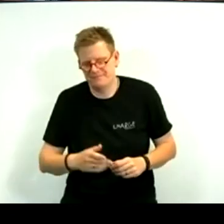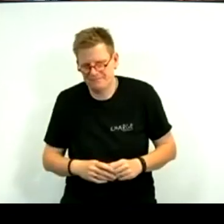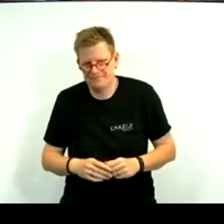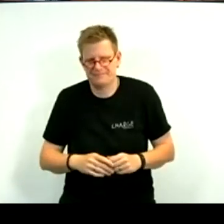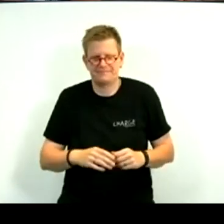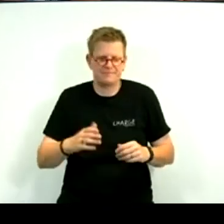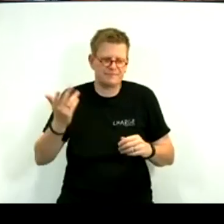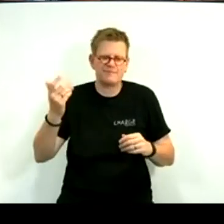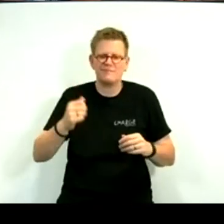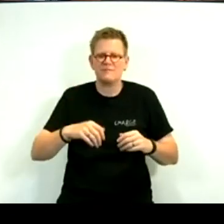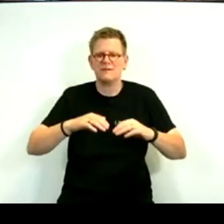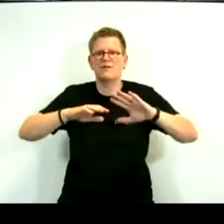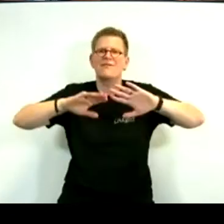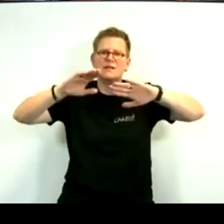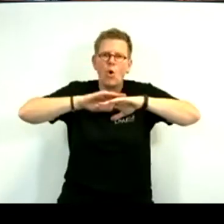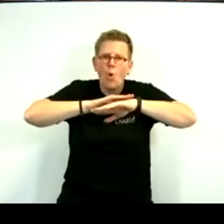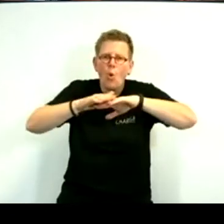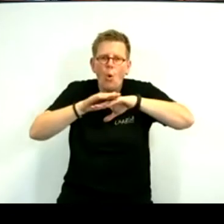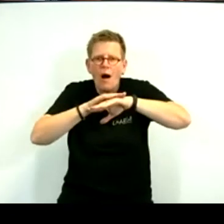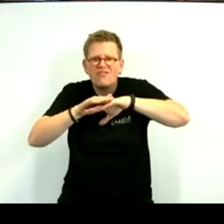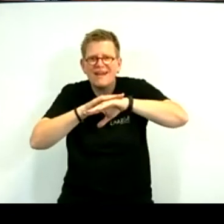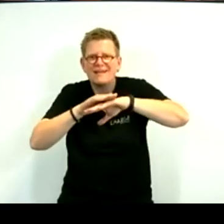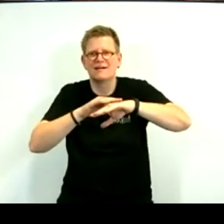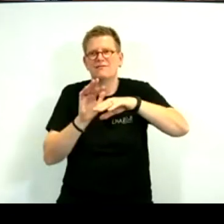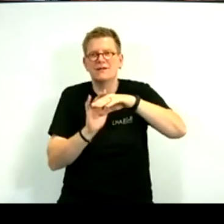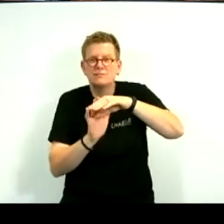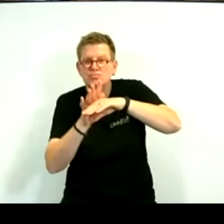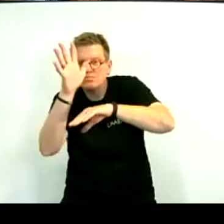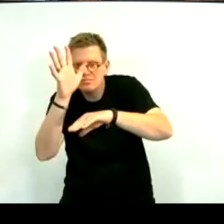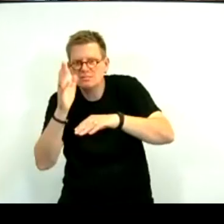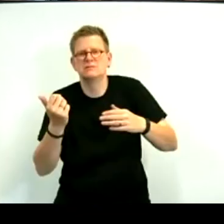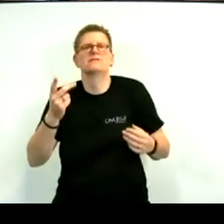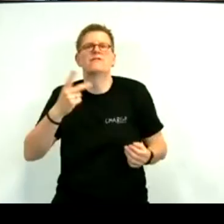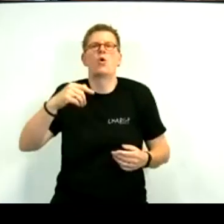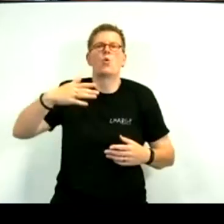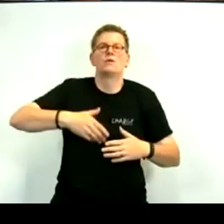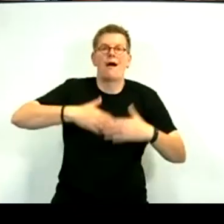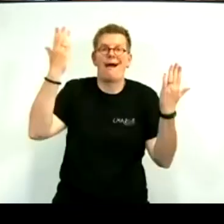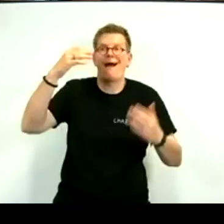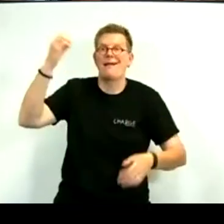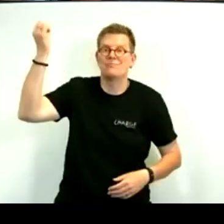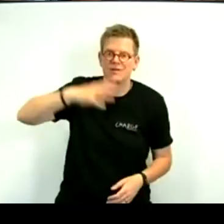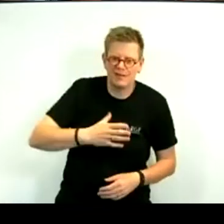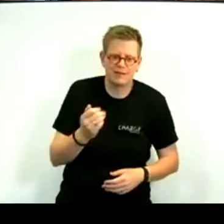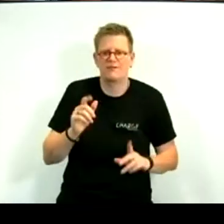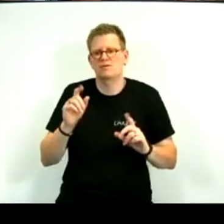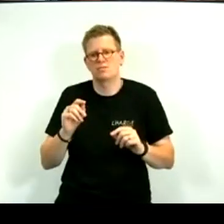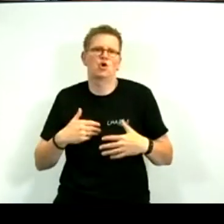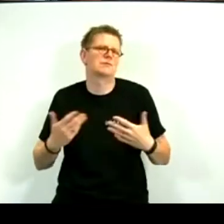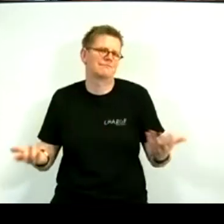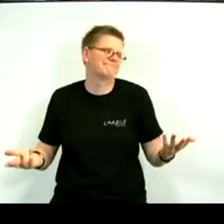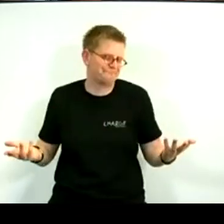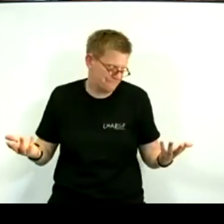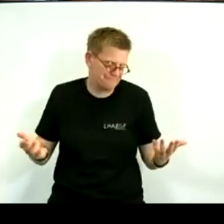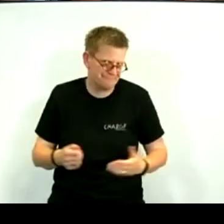big problem for these children. Next slide. I won't say too much about this one, but it's possible to